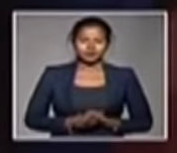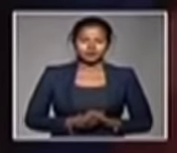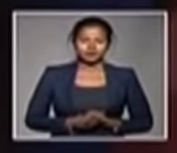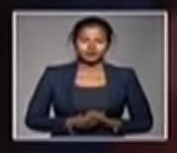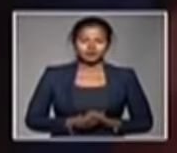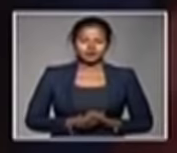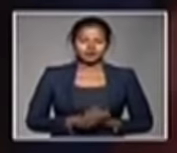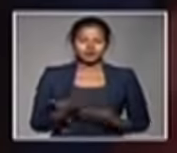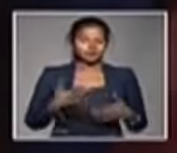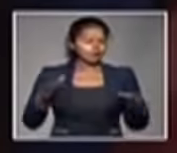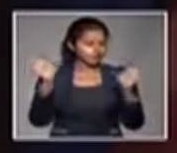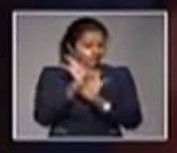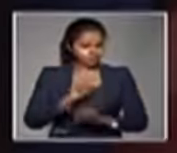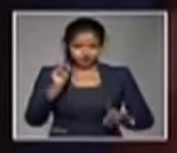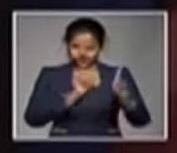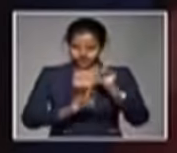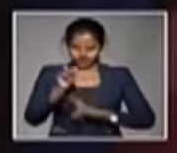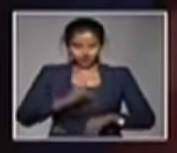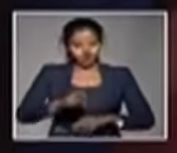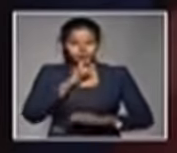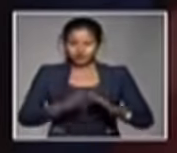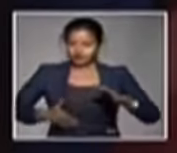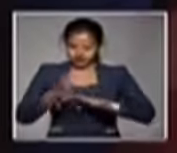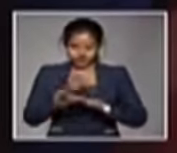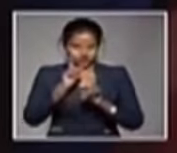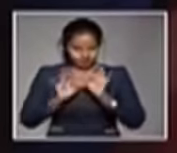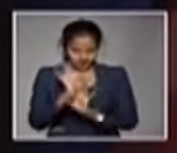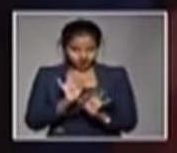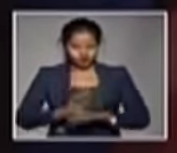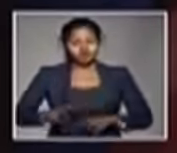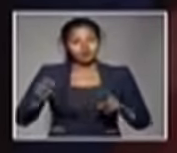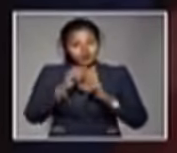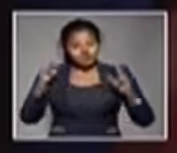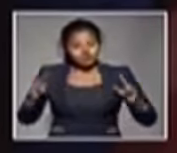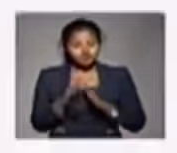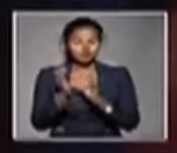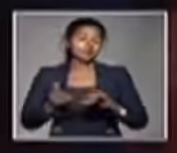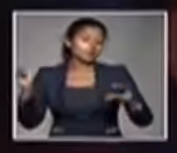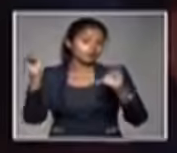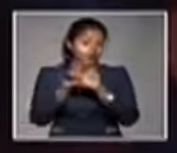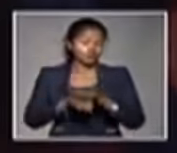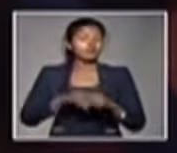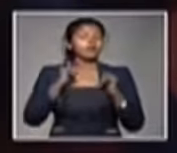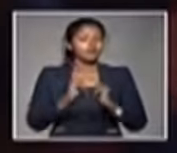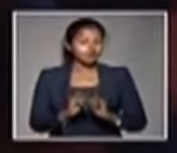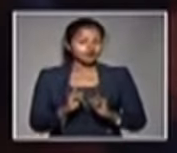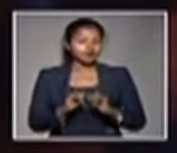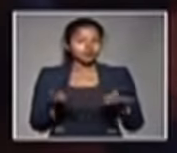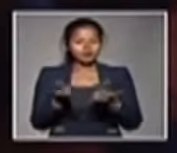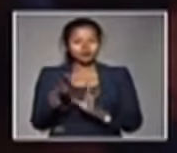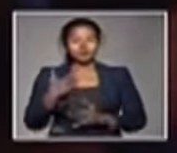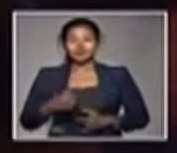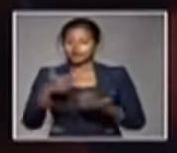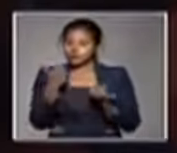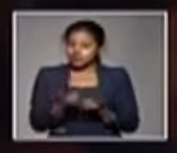We have never spoken to any judge. Is it correct for a parliamentarian to interfere with the judiciary? Is it correct